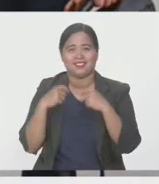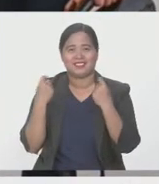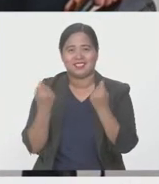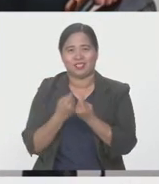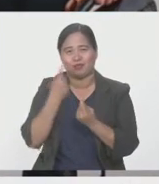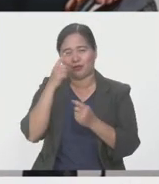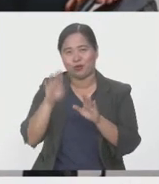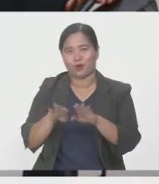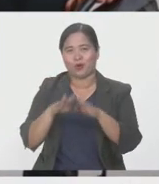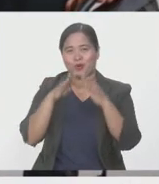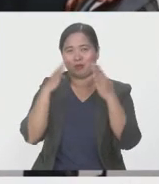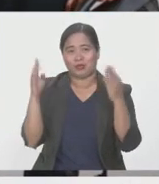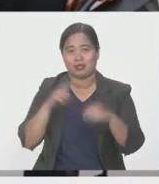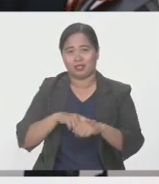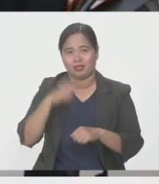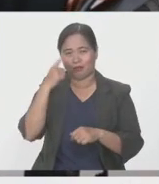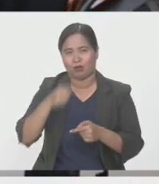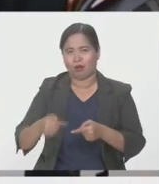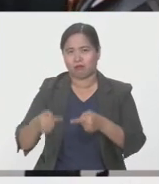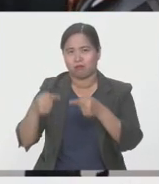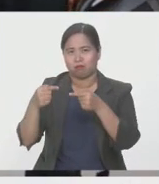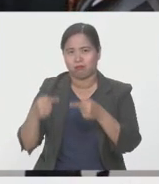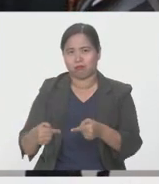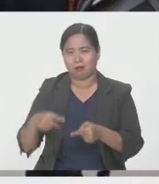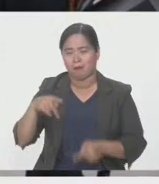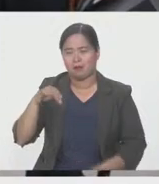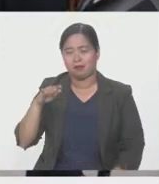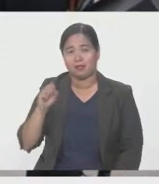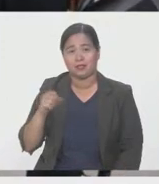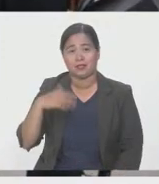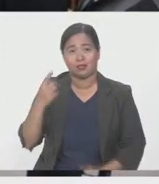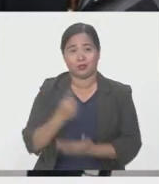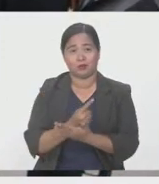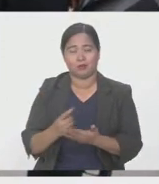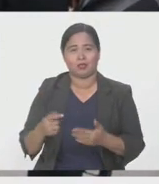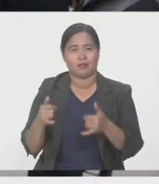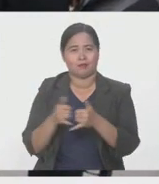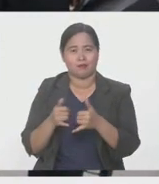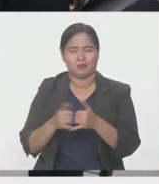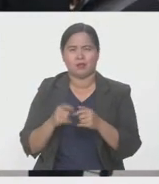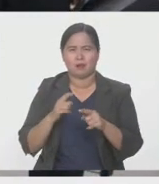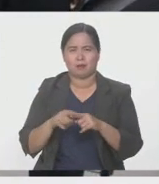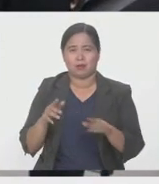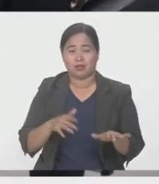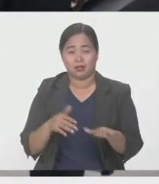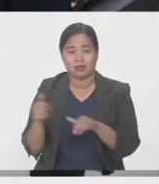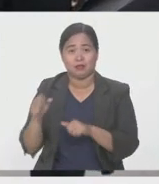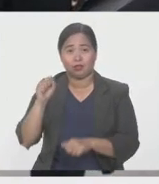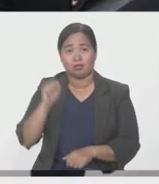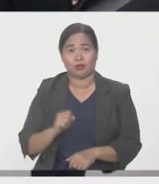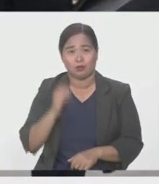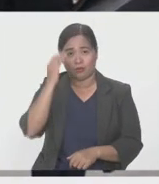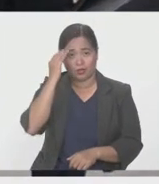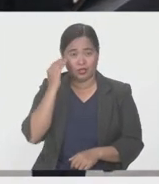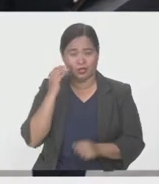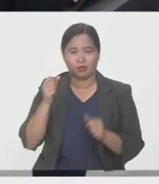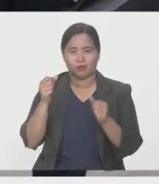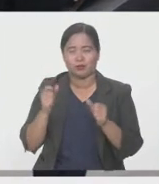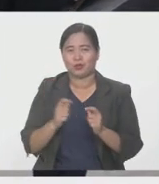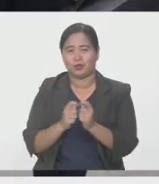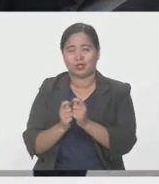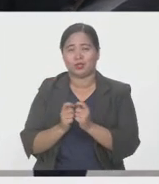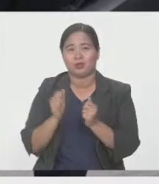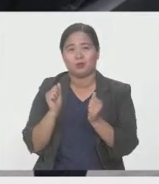for their opening season against the San Diego Padres next week. Before their departure to South Korea, Ohtani posed together with his